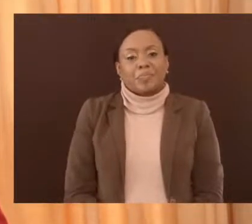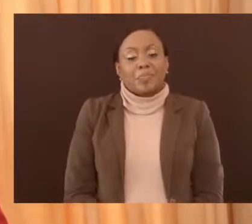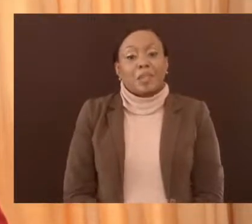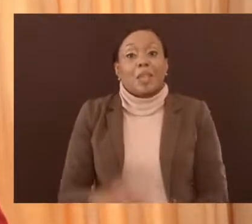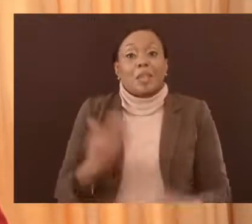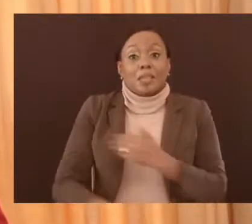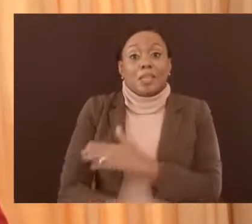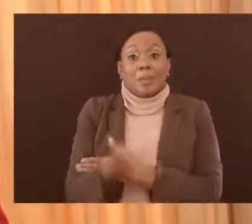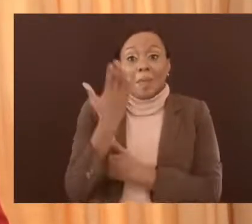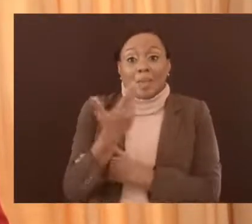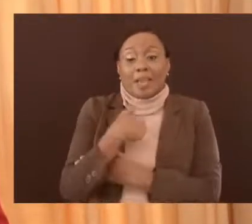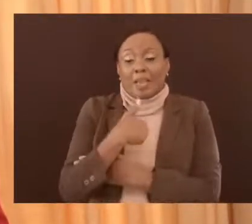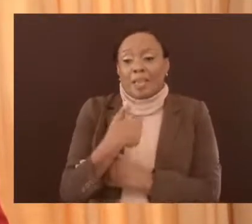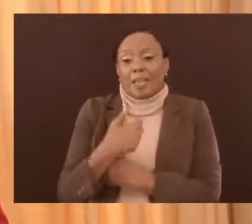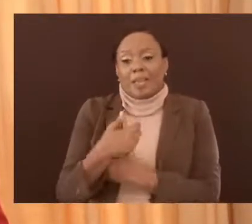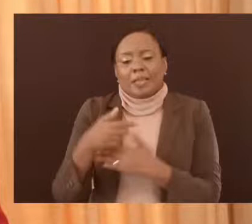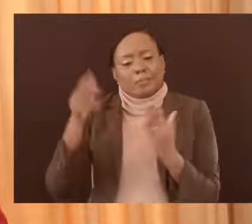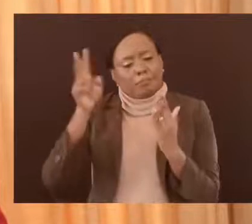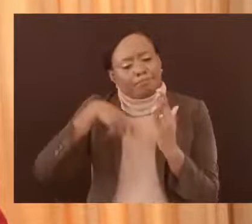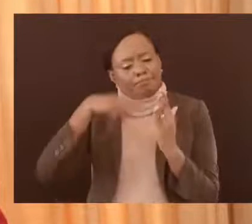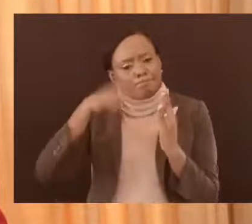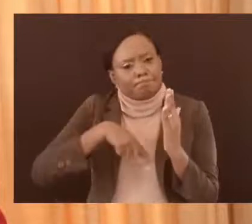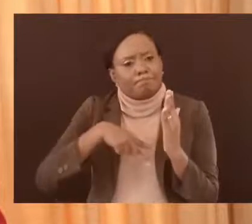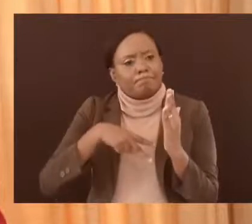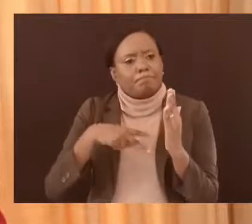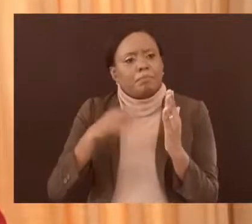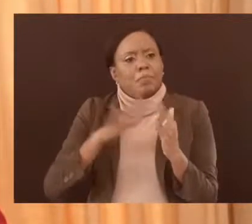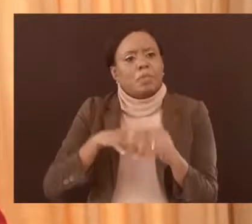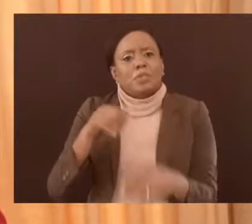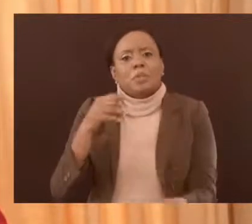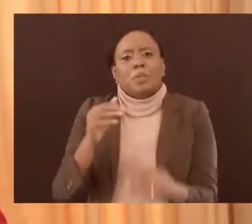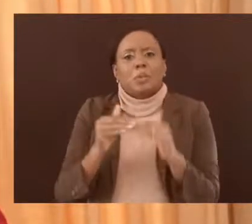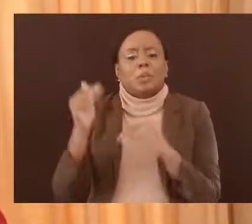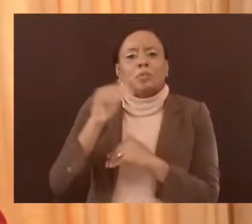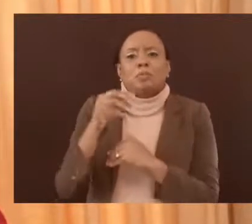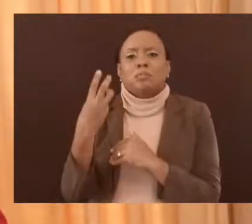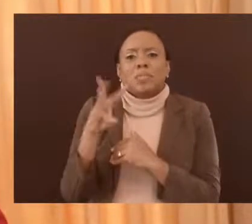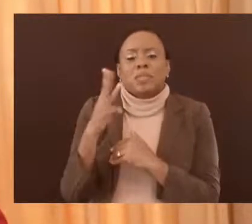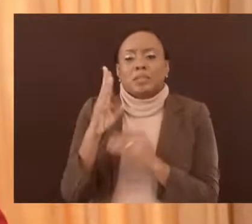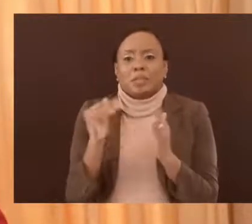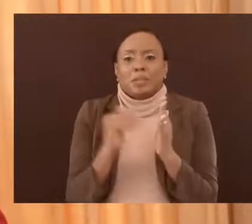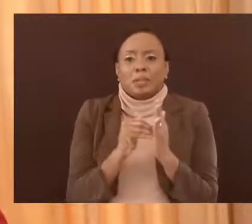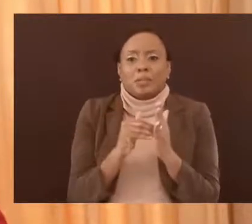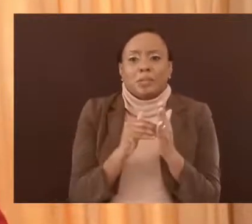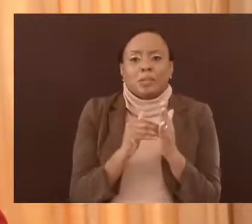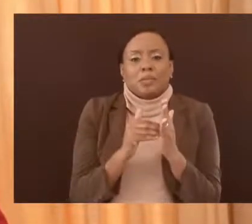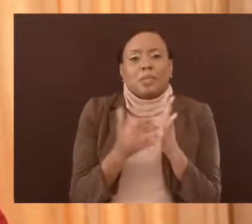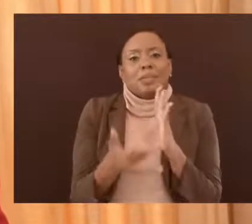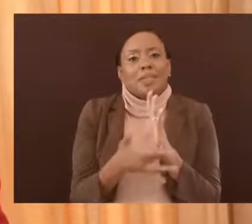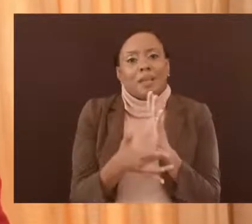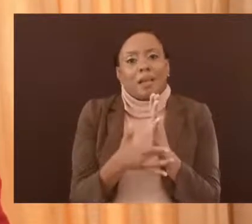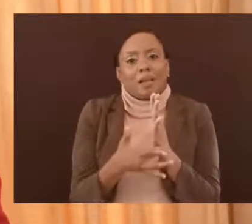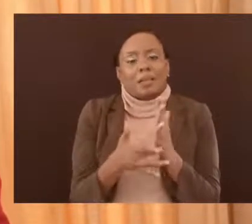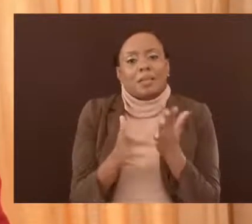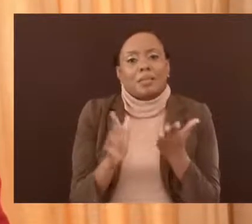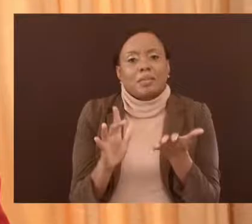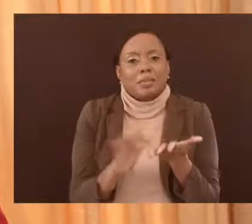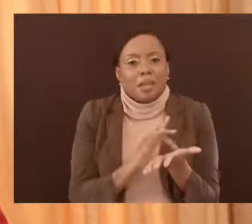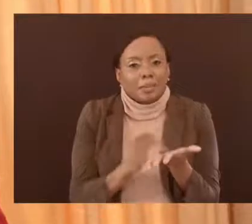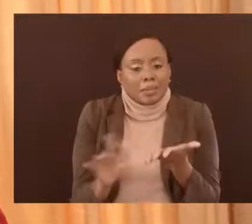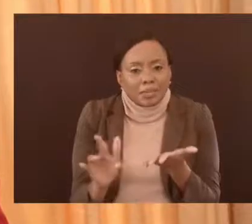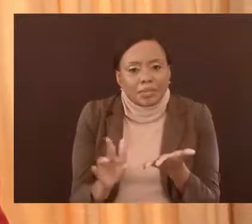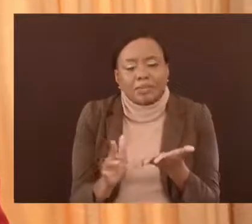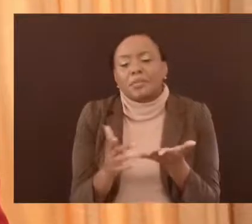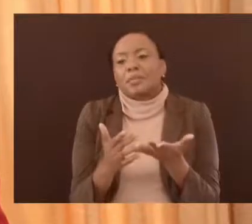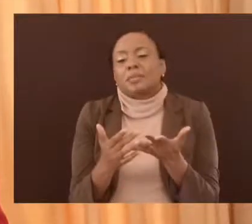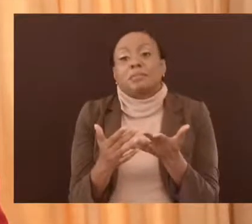actually pleasantly surprised. We've provided over 16,000 devices to students, both in terms of the government